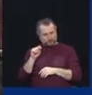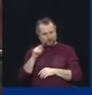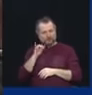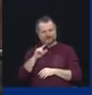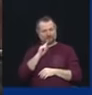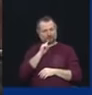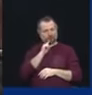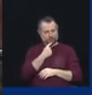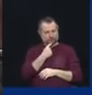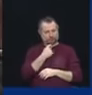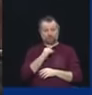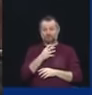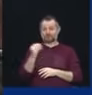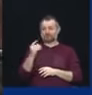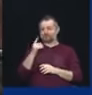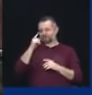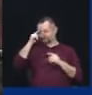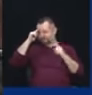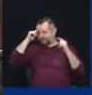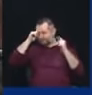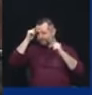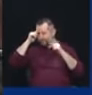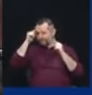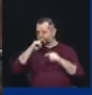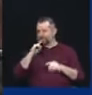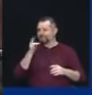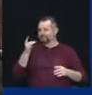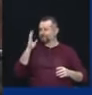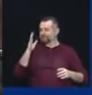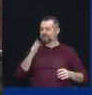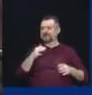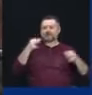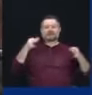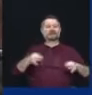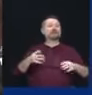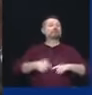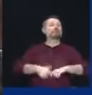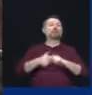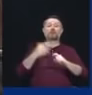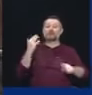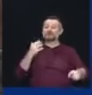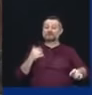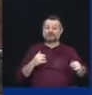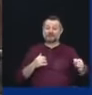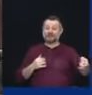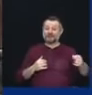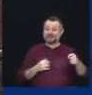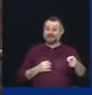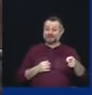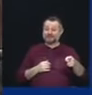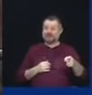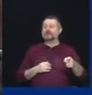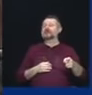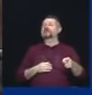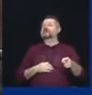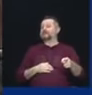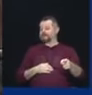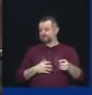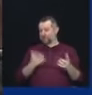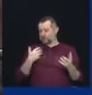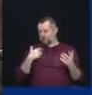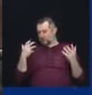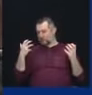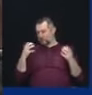headaches. The reason they paused the Johnson & Johnson is they want to make sure all healthcare